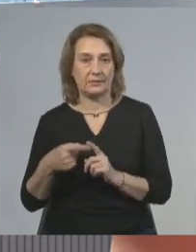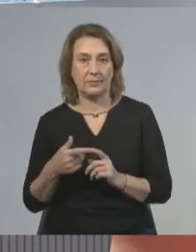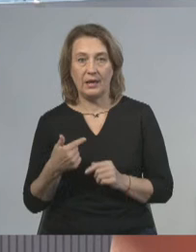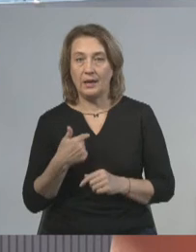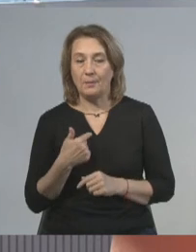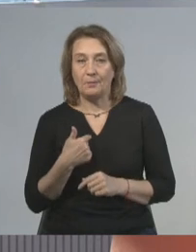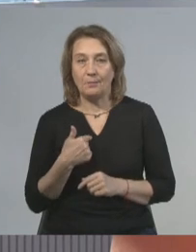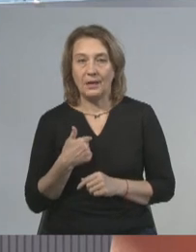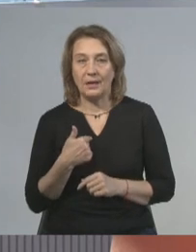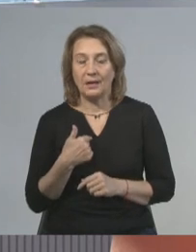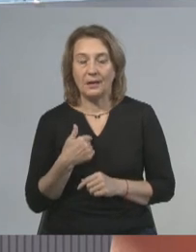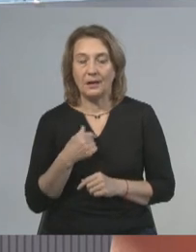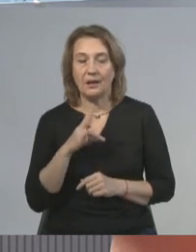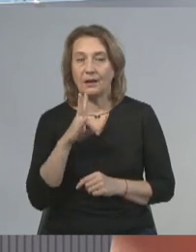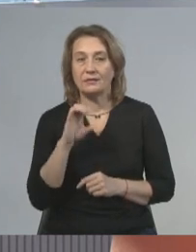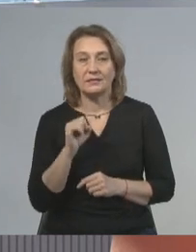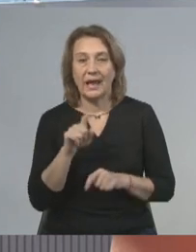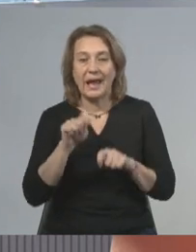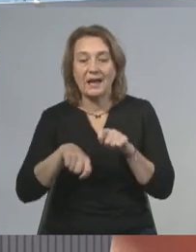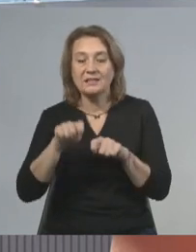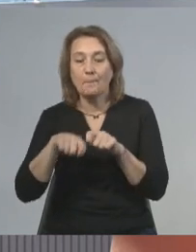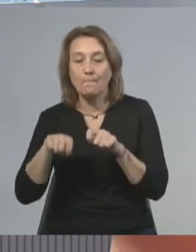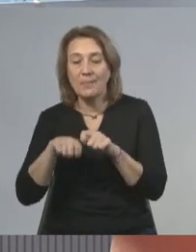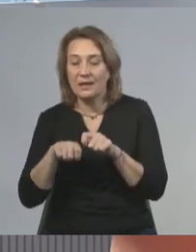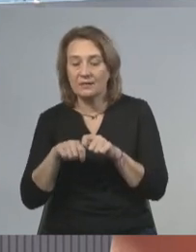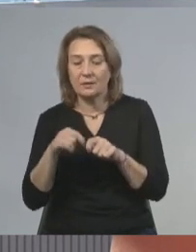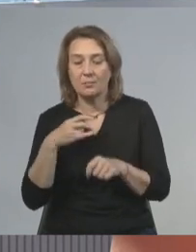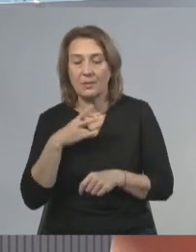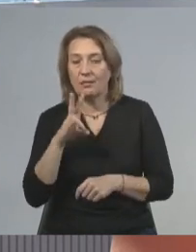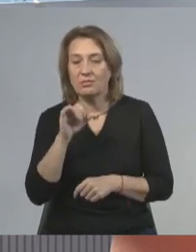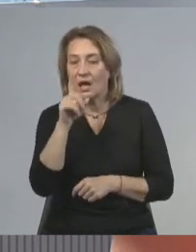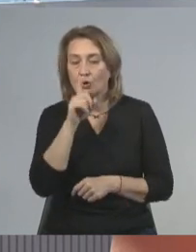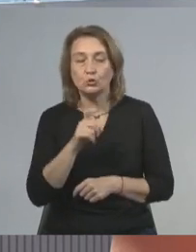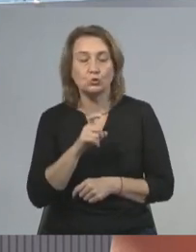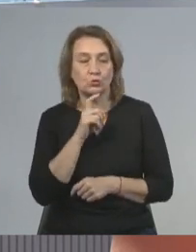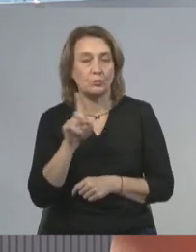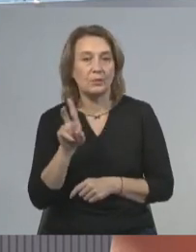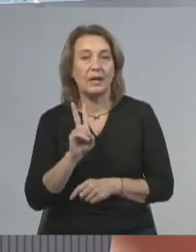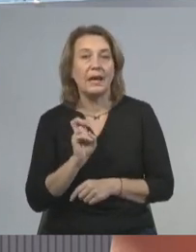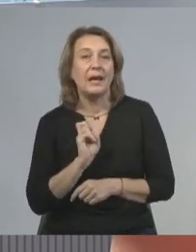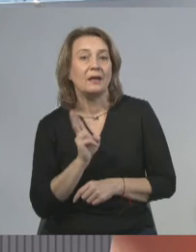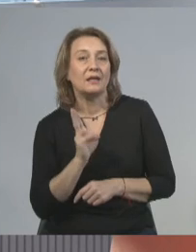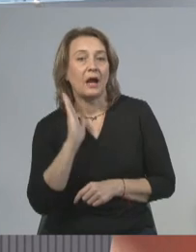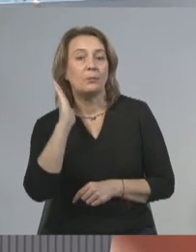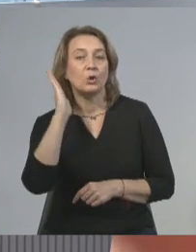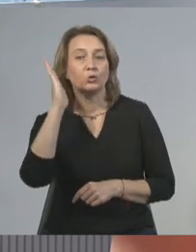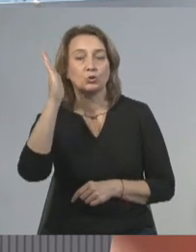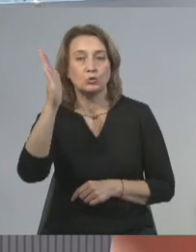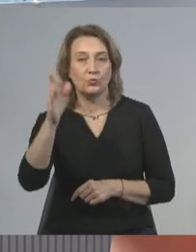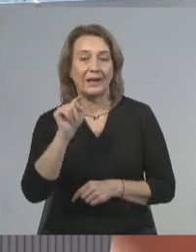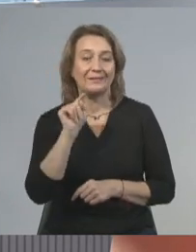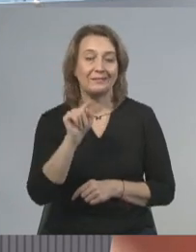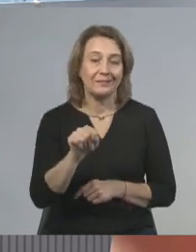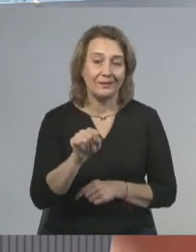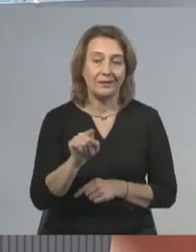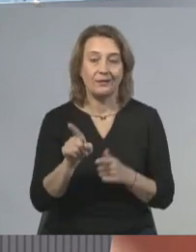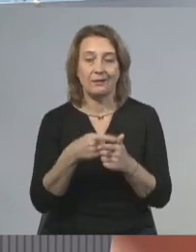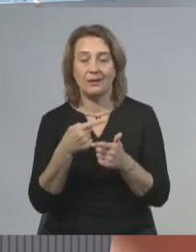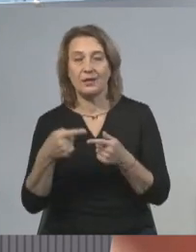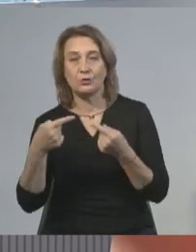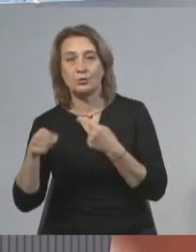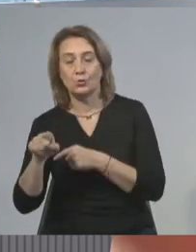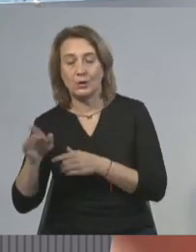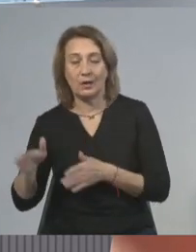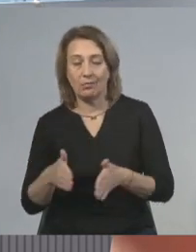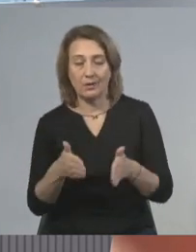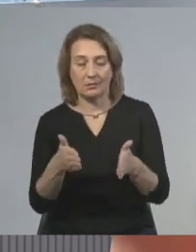we are no experts in this area we do not we don't understand how to focus these are those consequences